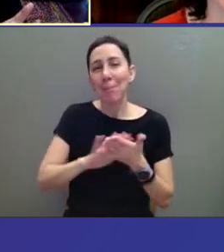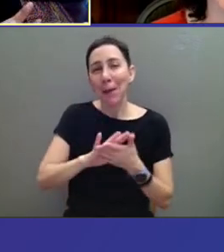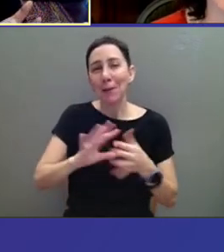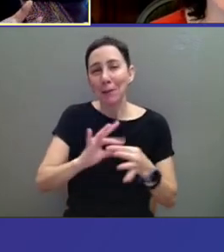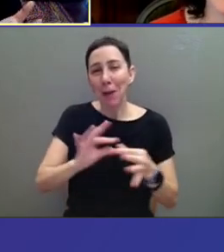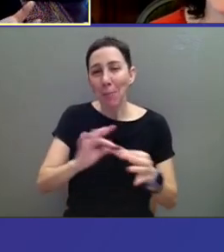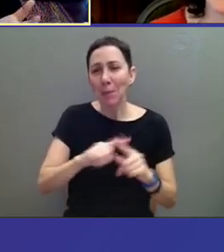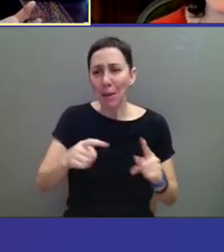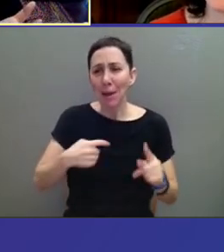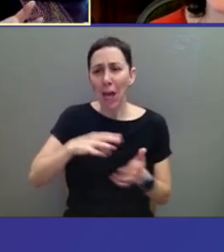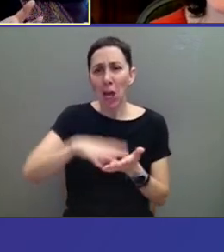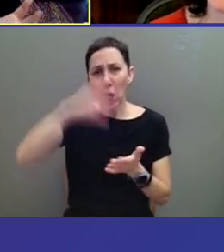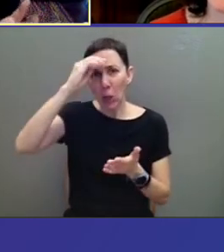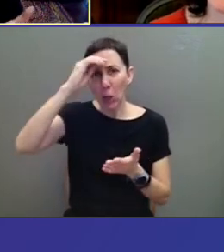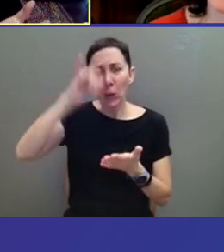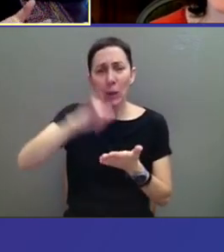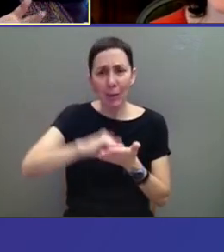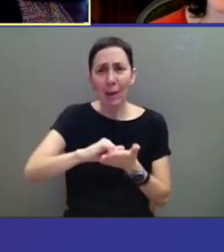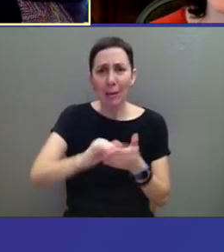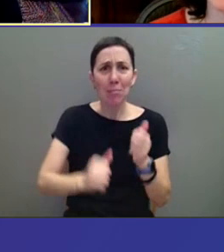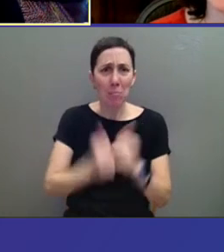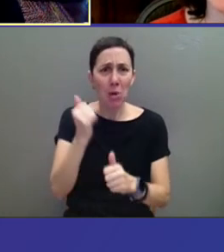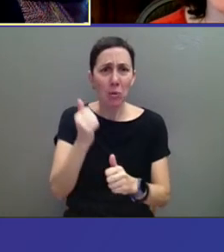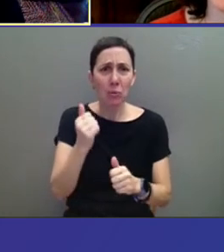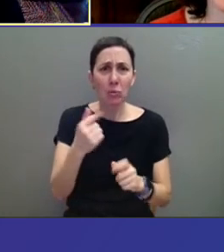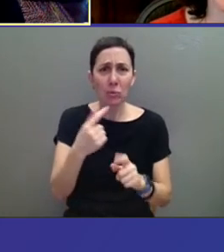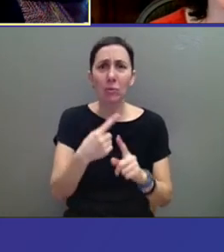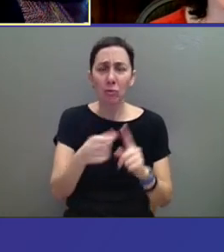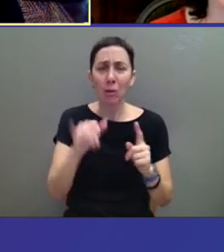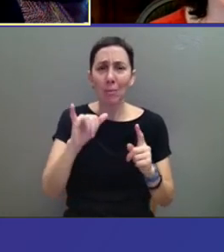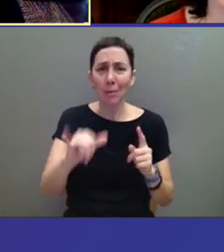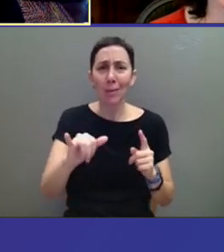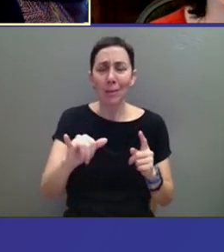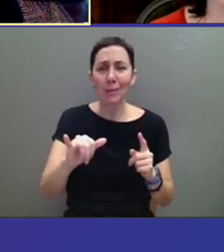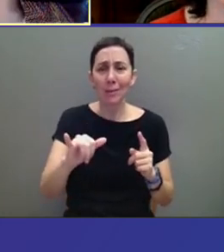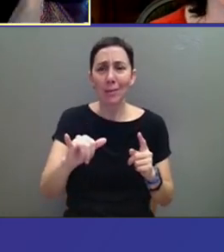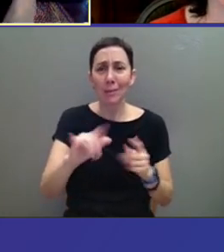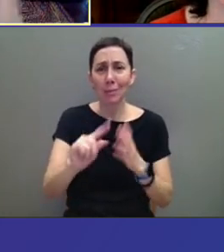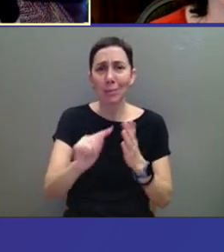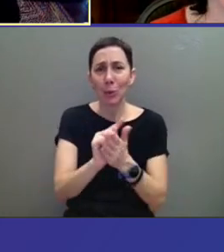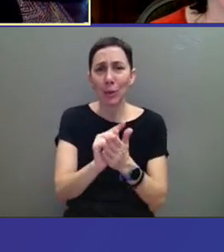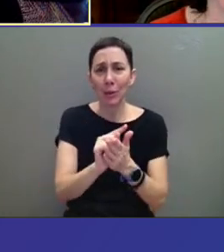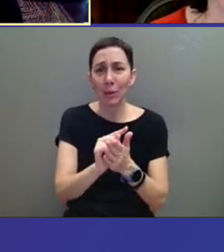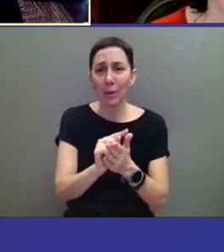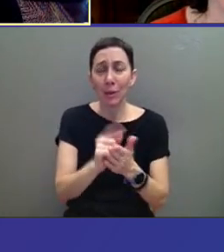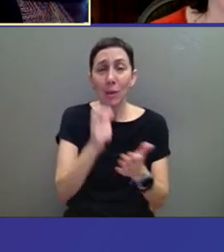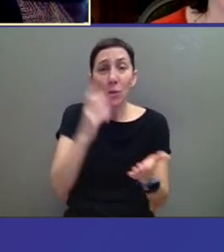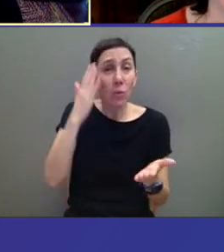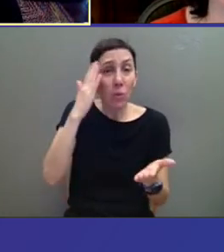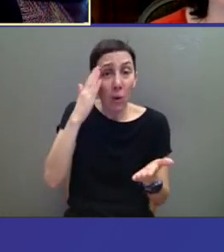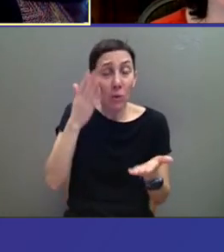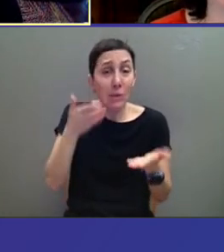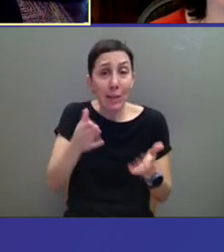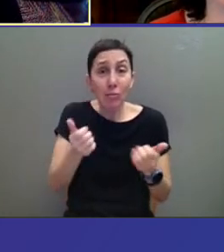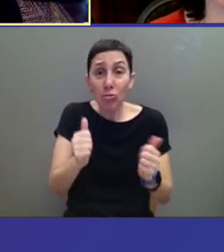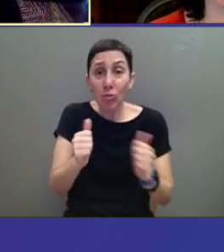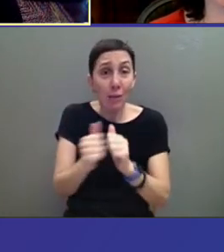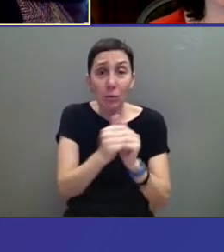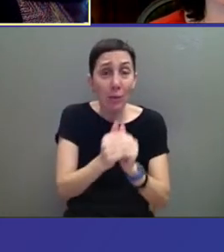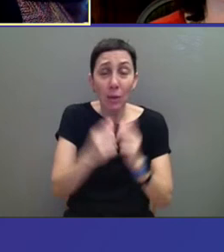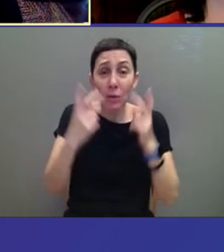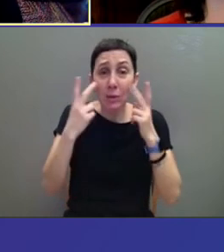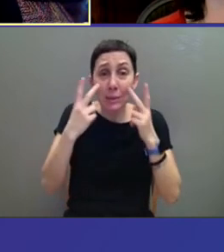think I took away most from this period is, who knows, let's all try and see what